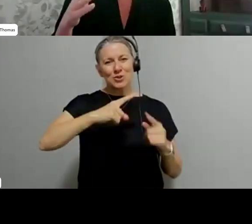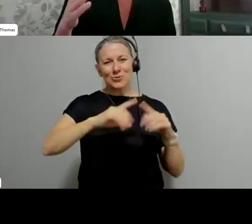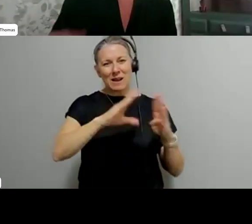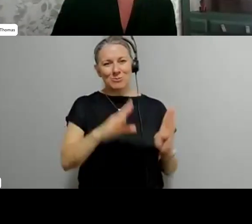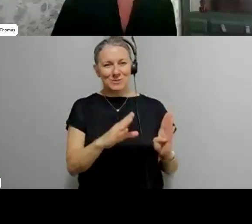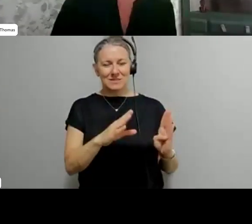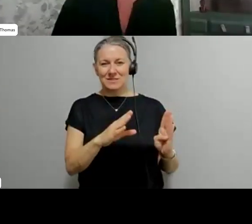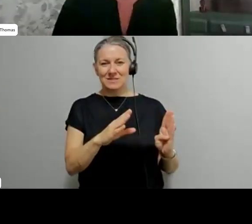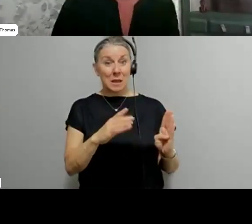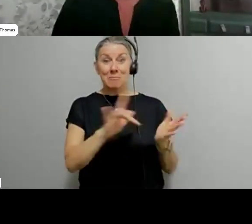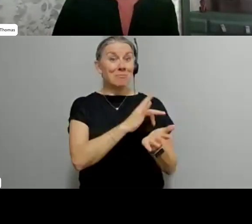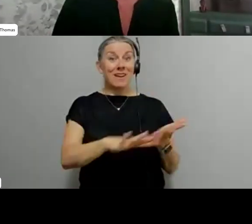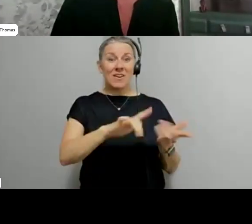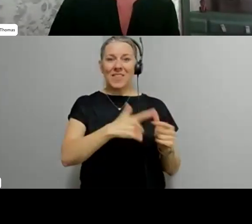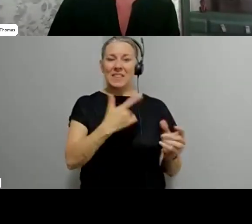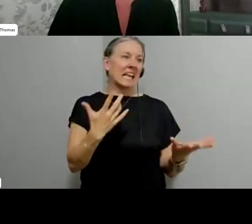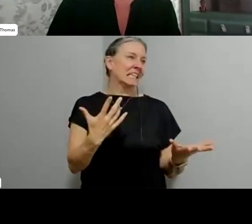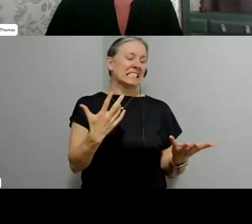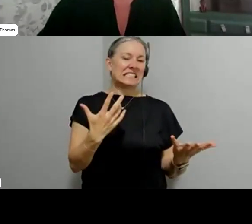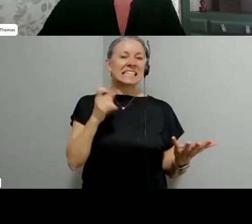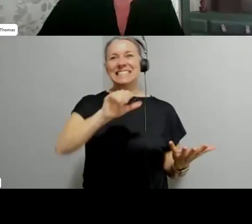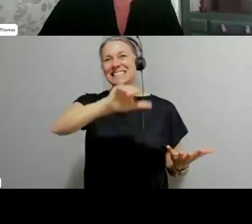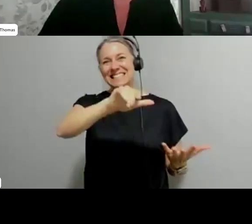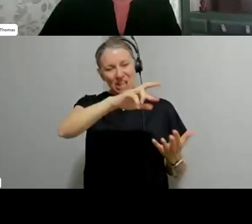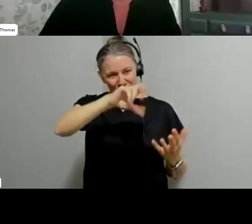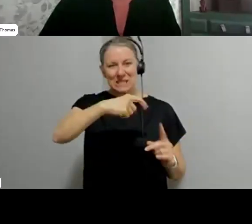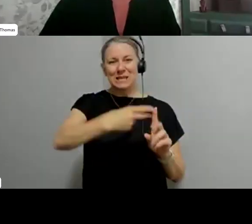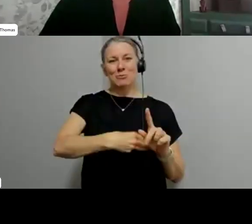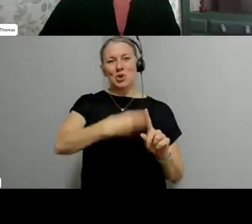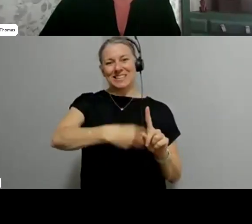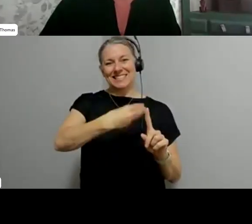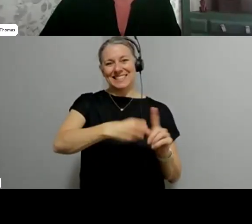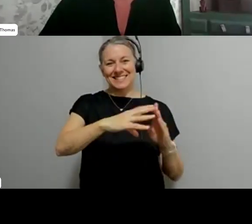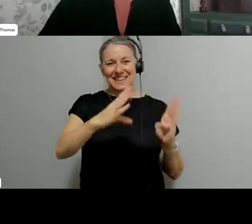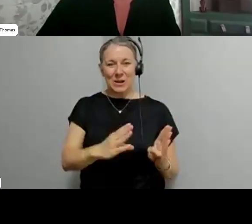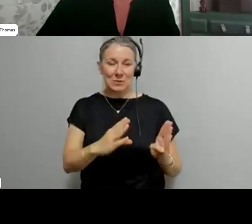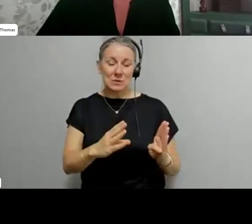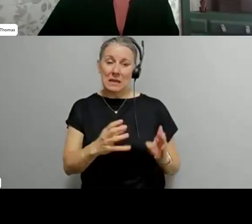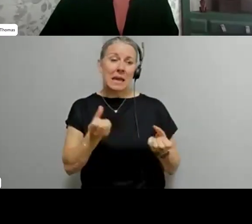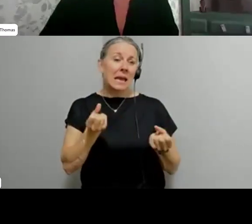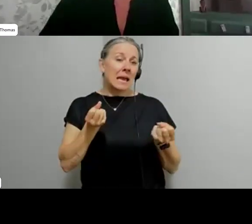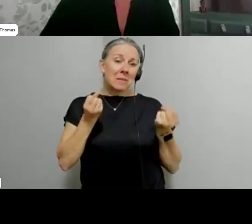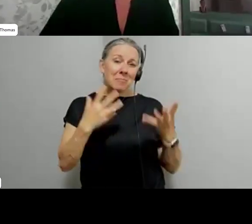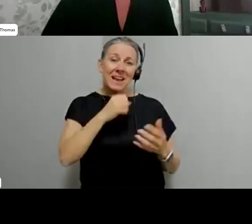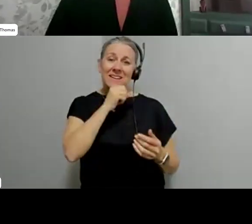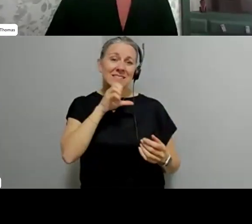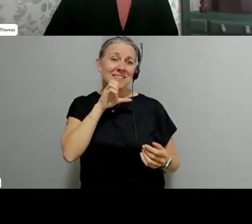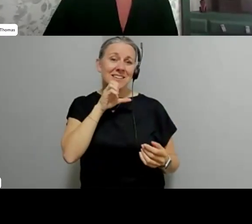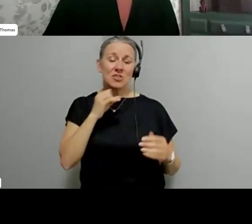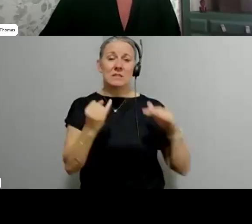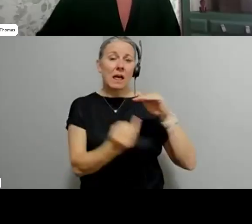a good chunk of them are losing money because they're isolated and they're lonely and they get caught up in romance